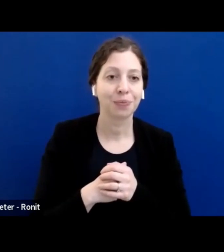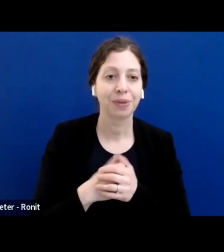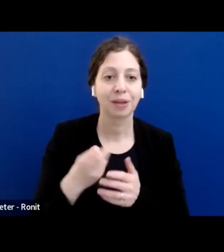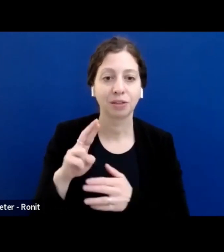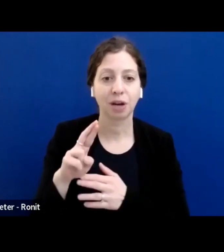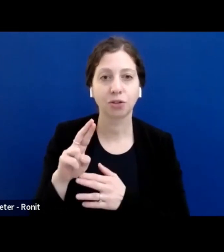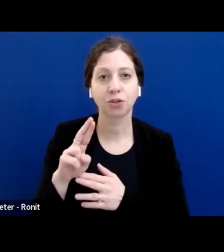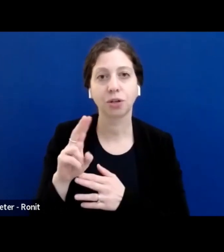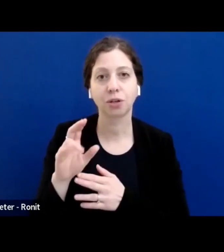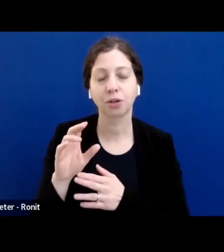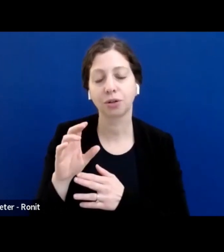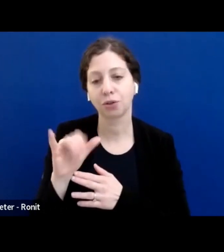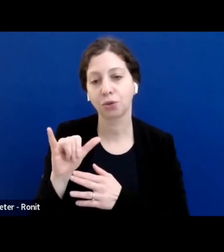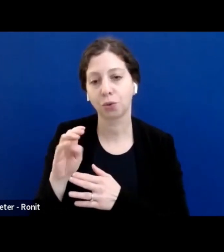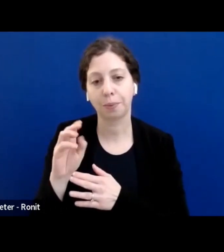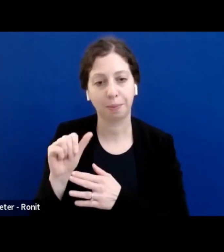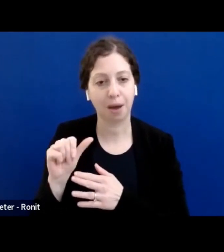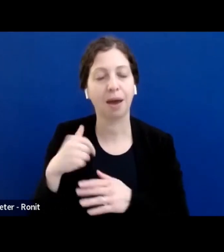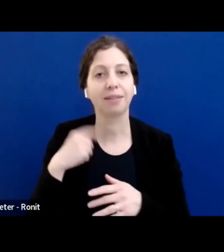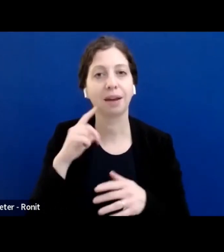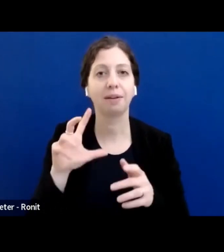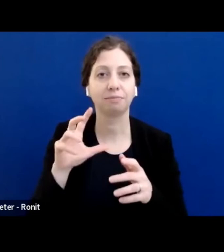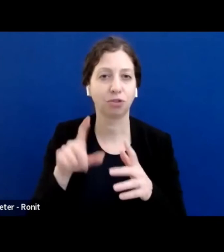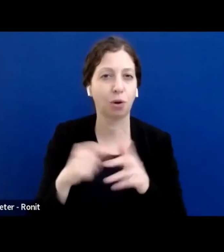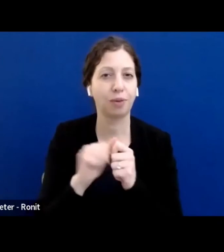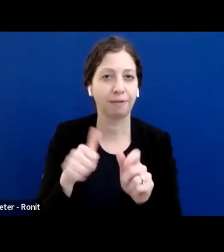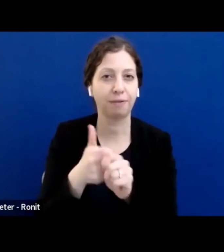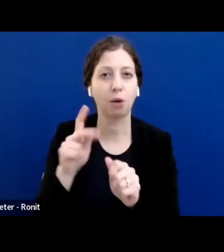Yumo, I think I'm going to start with a follow-up question for you.